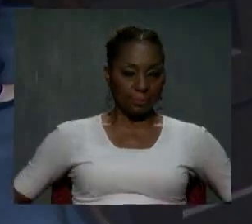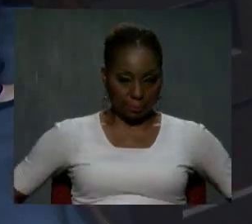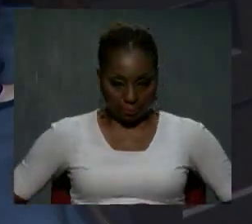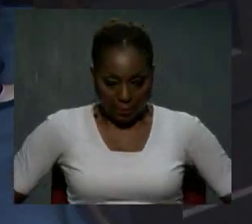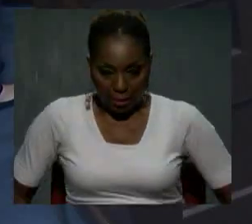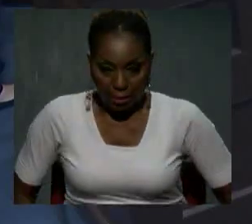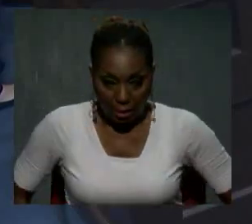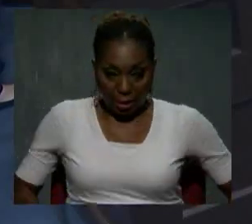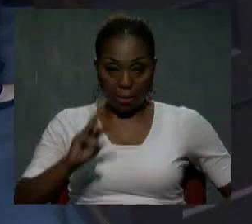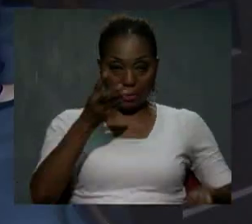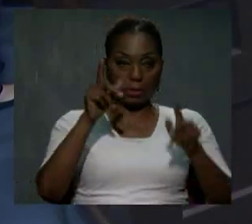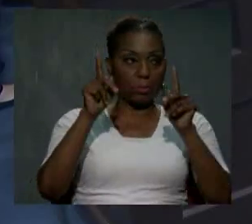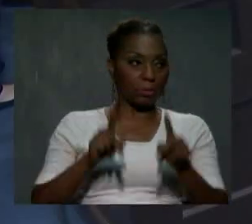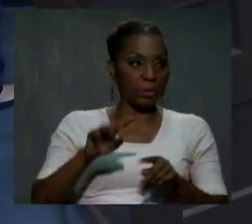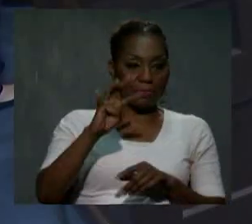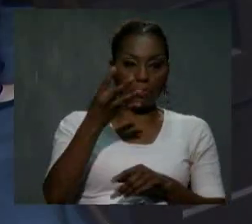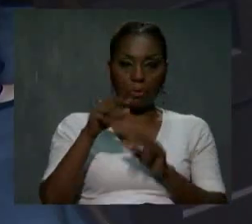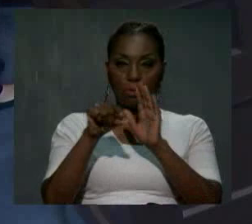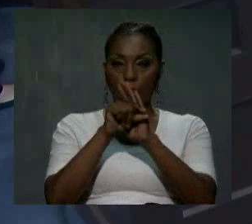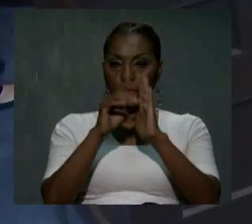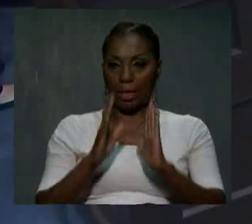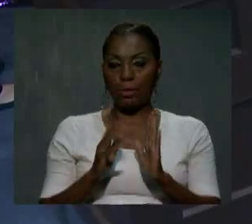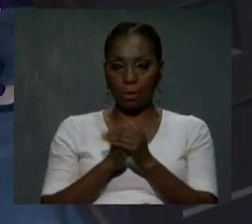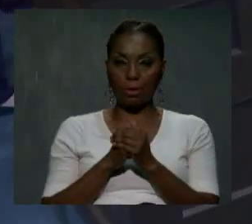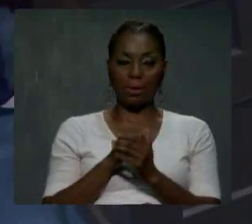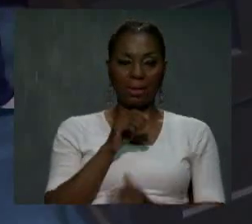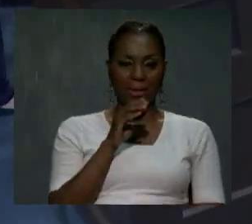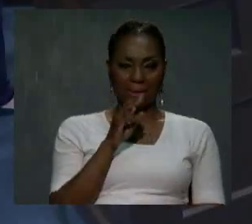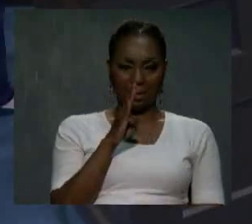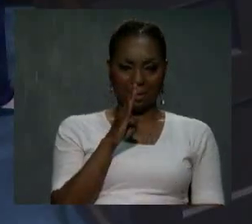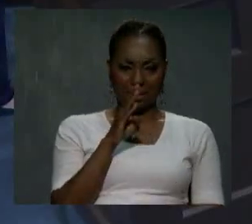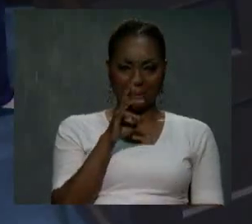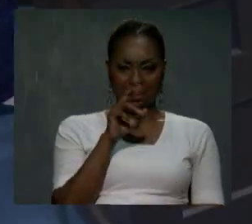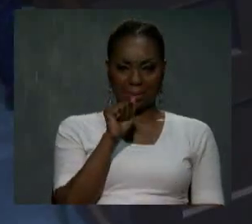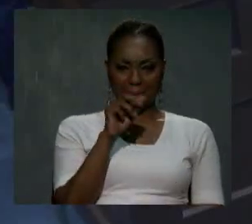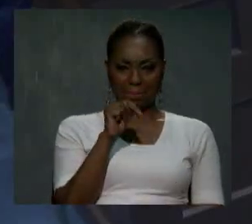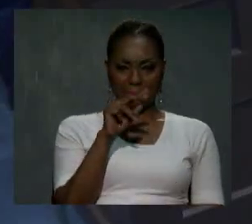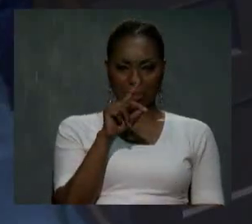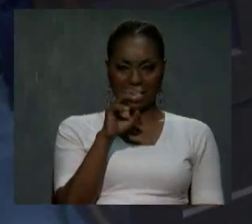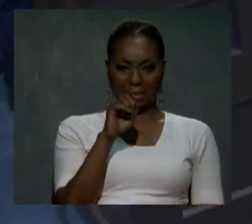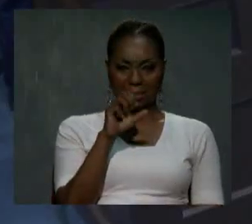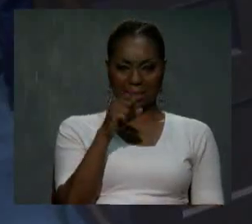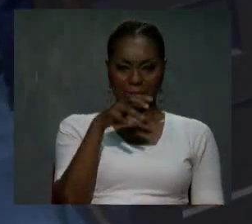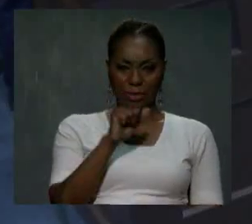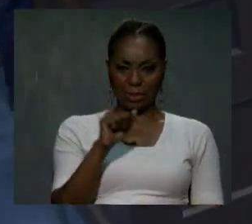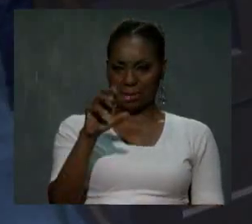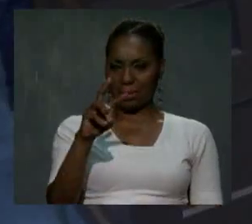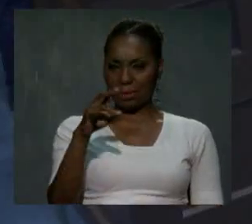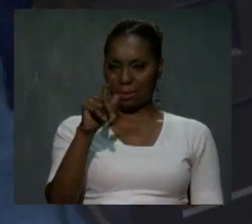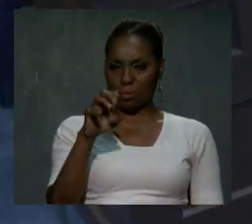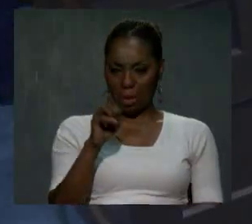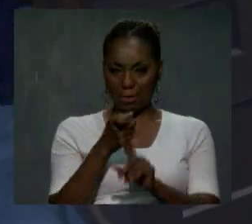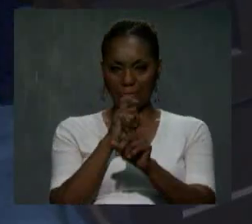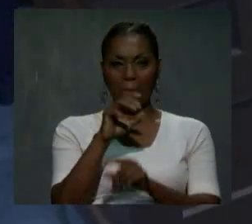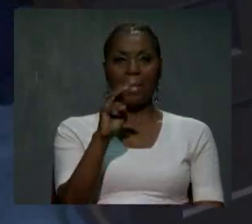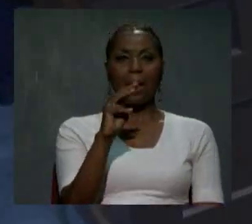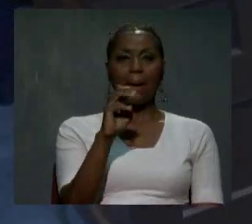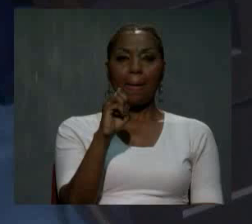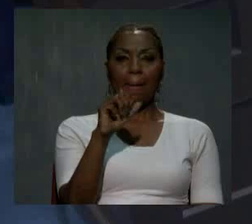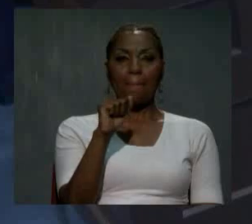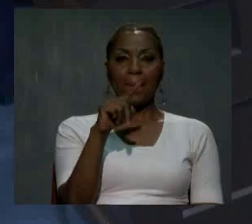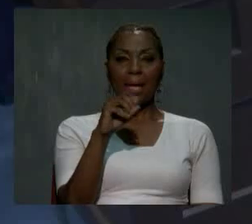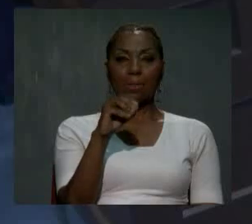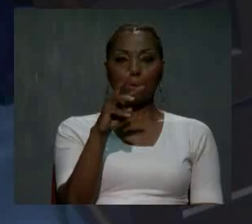Our sixth awardee is fourth grader Brandicia White from Meadowcliff Elementary School.